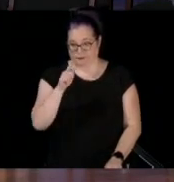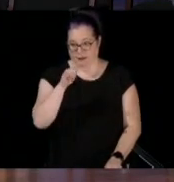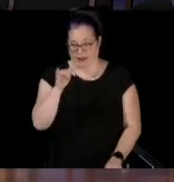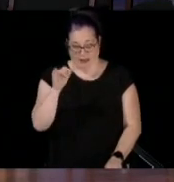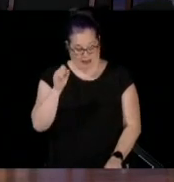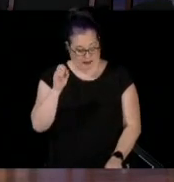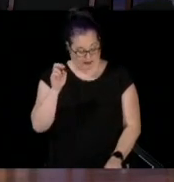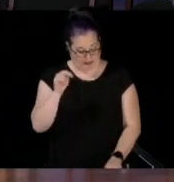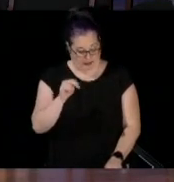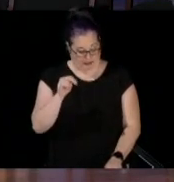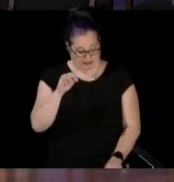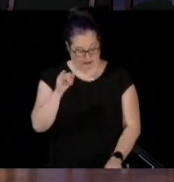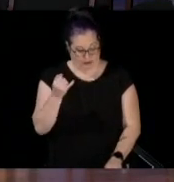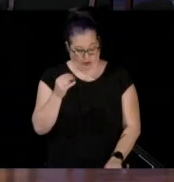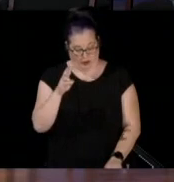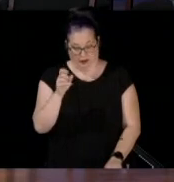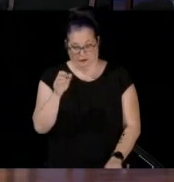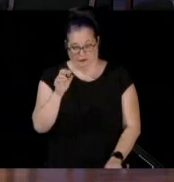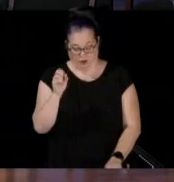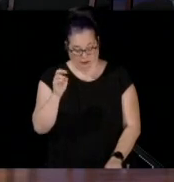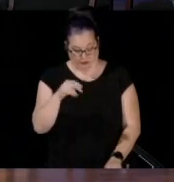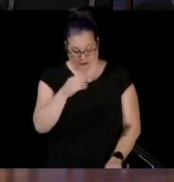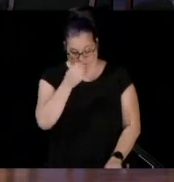Allison Joy Varson.